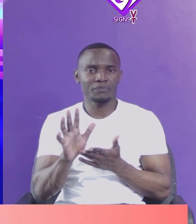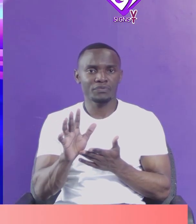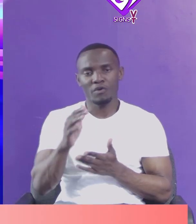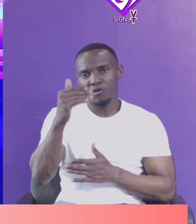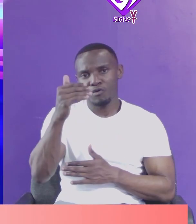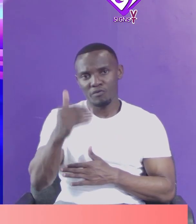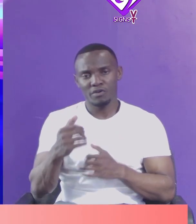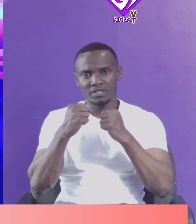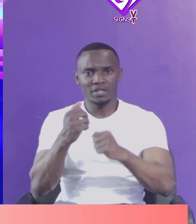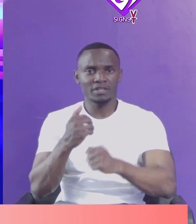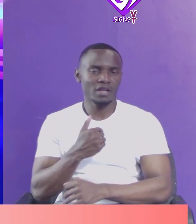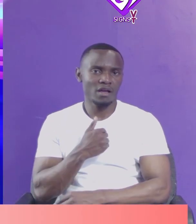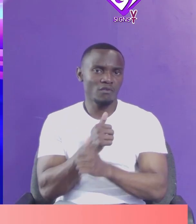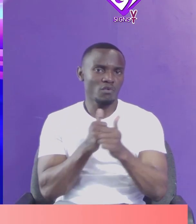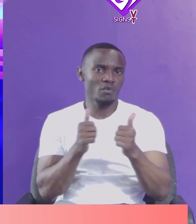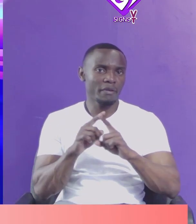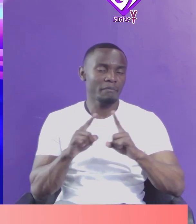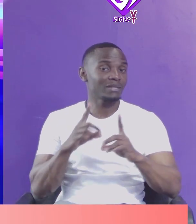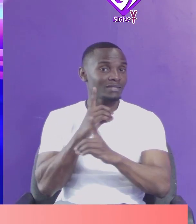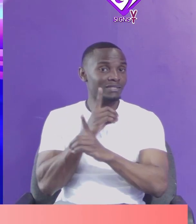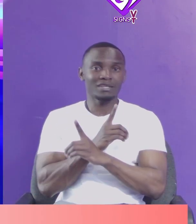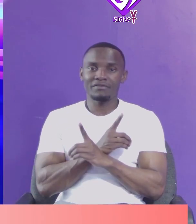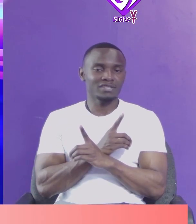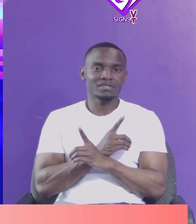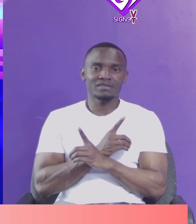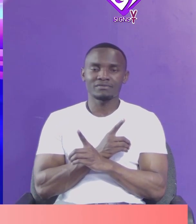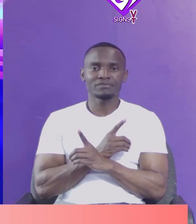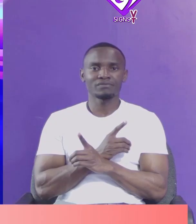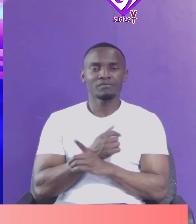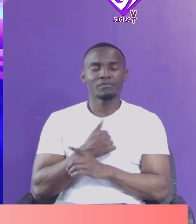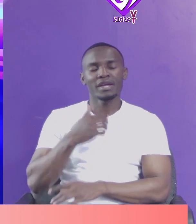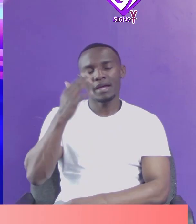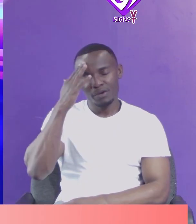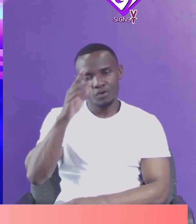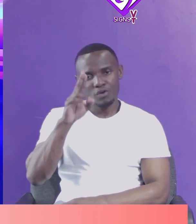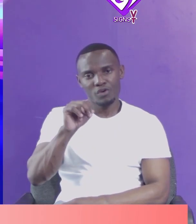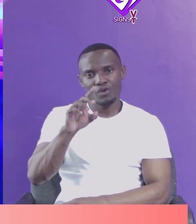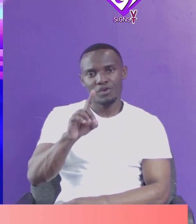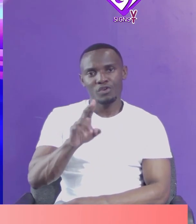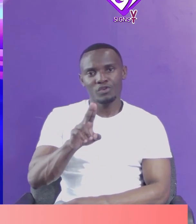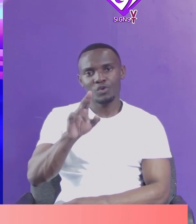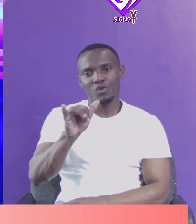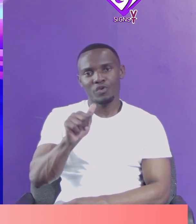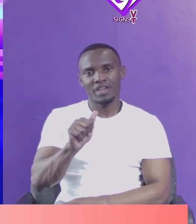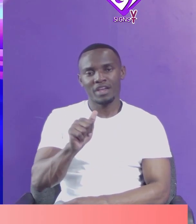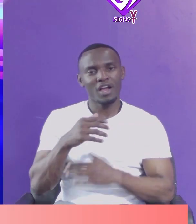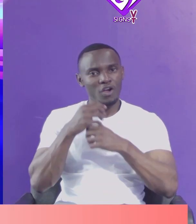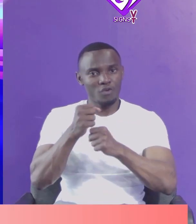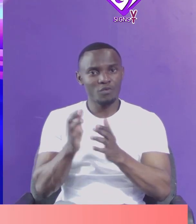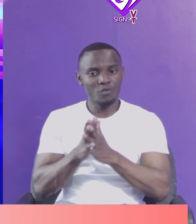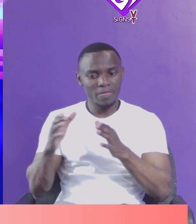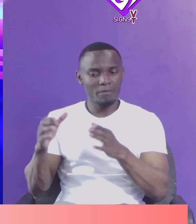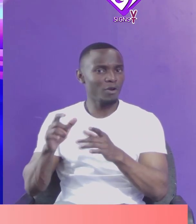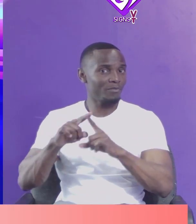strength they really have. Yeah. But I think on the defensive line, I know Neuer is really confident with the ball, but that third